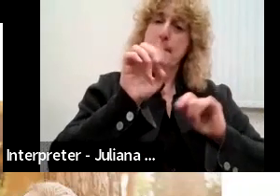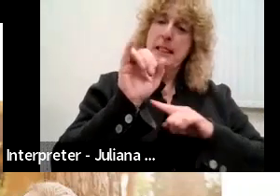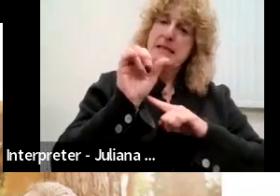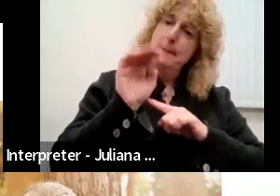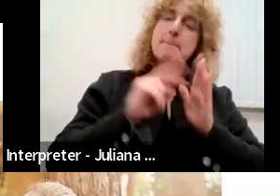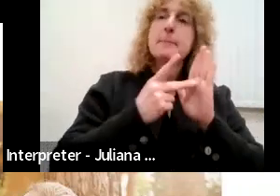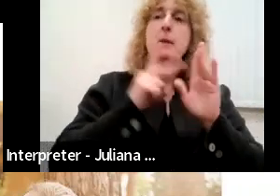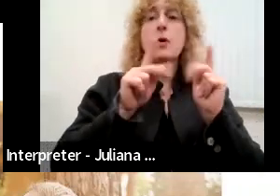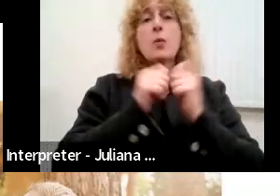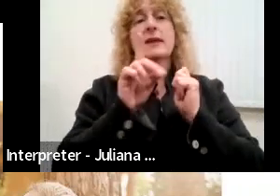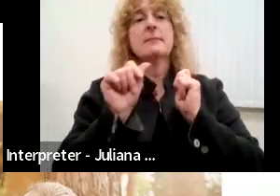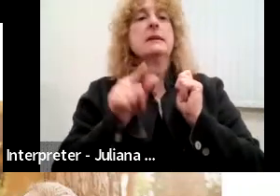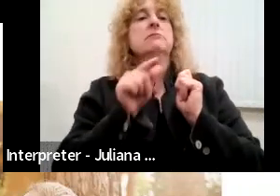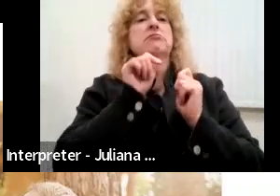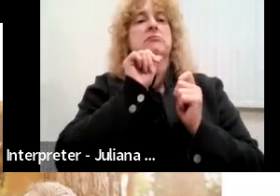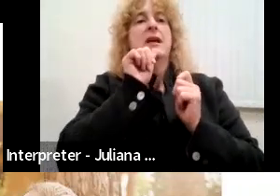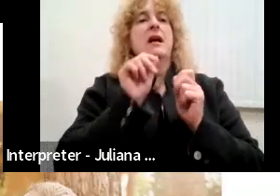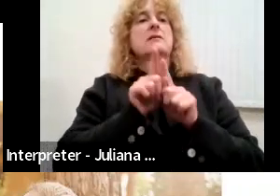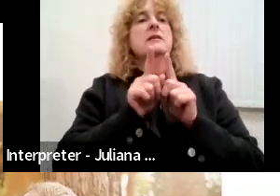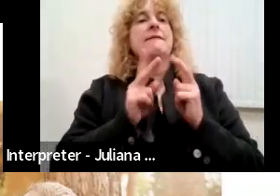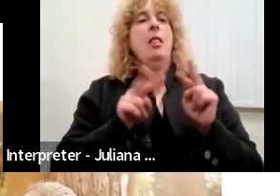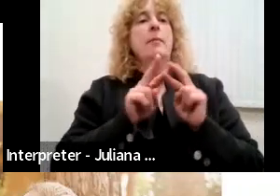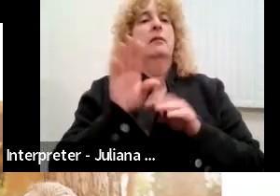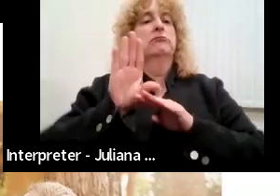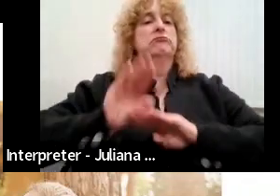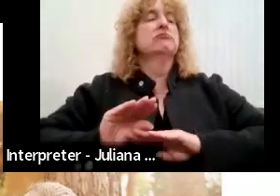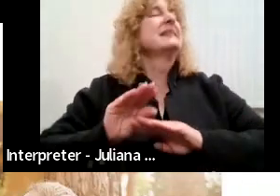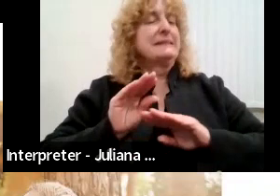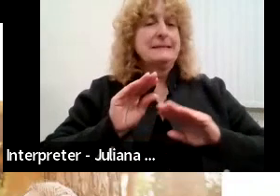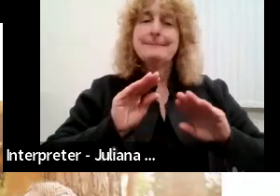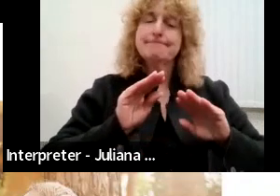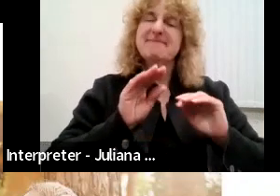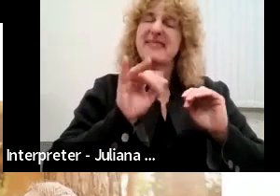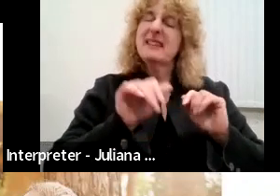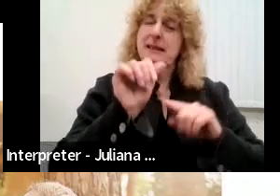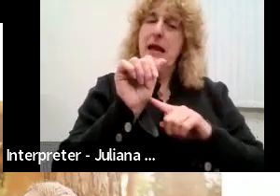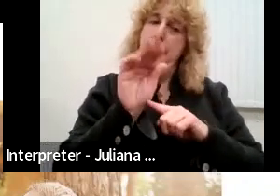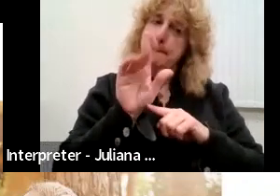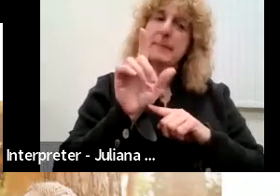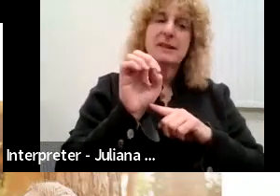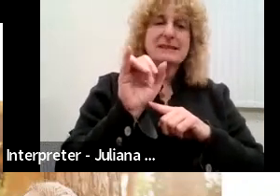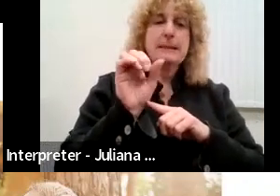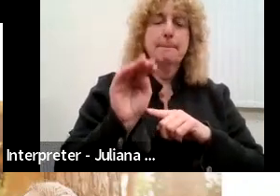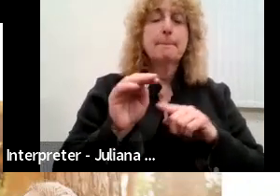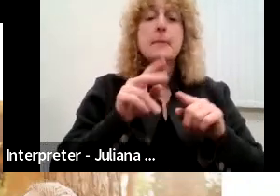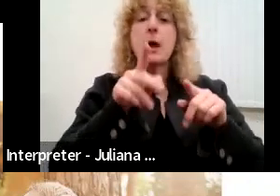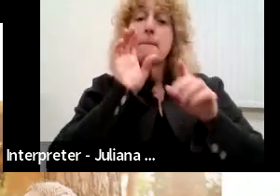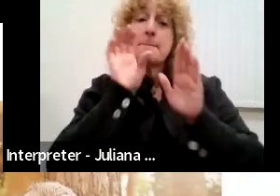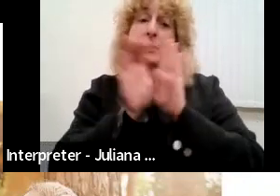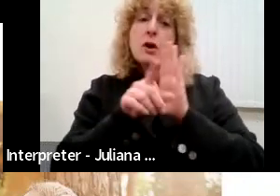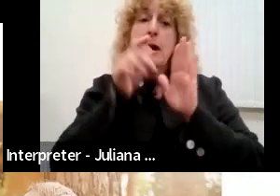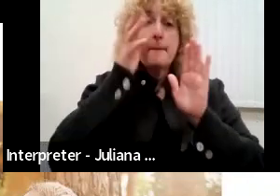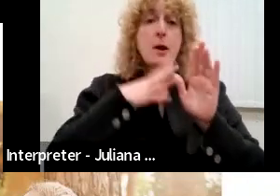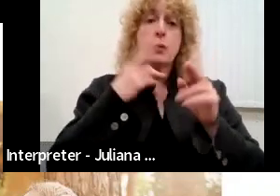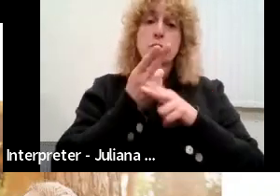valuable. The picture here is of a man who is using a wheelchair, holding